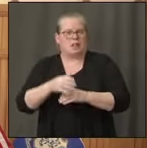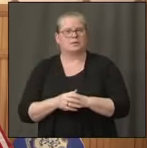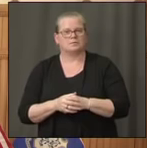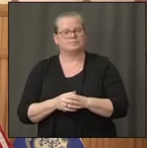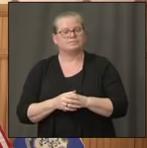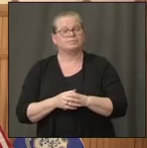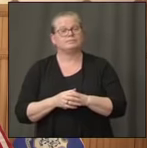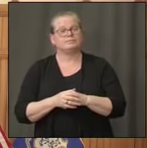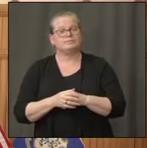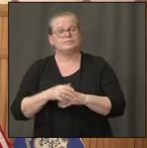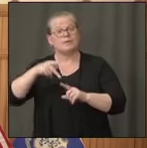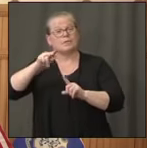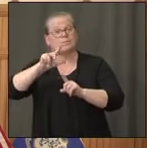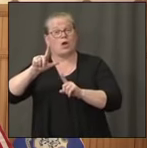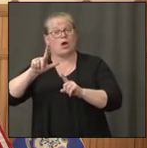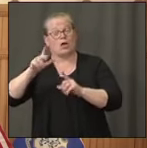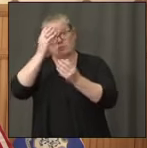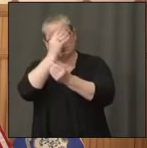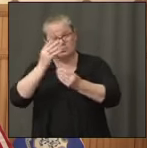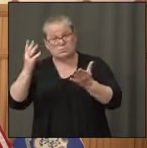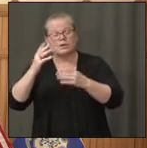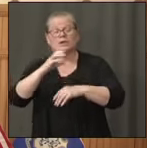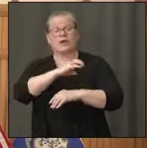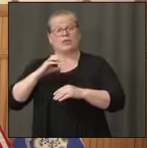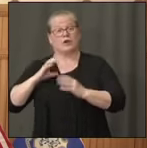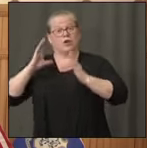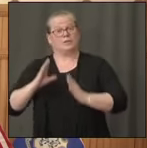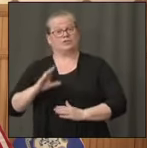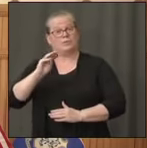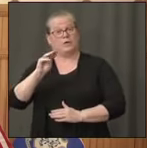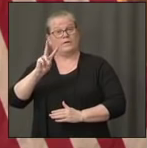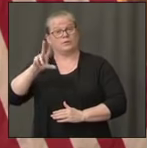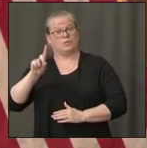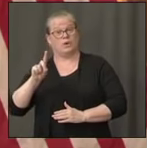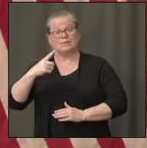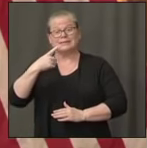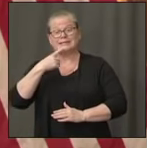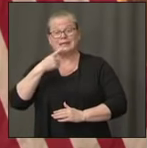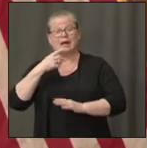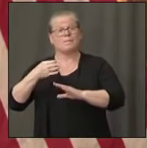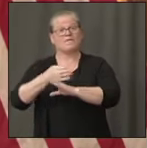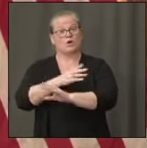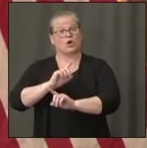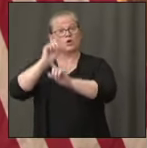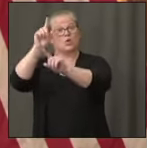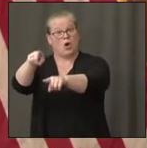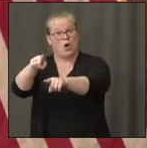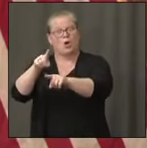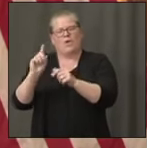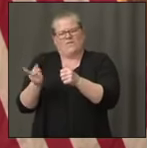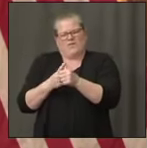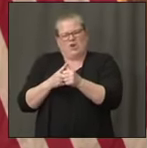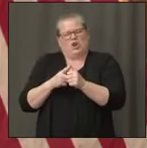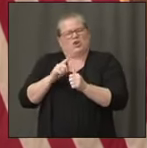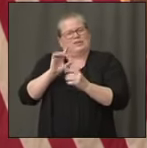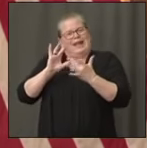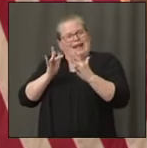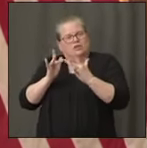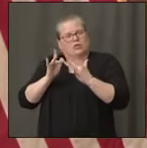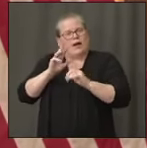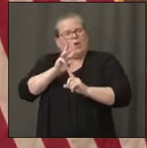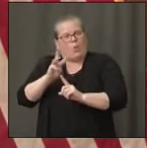Magyabani is know before you go. And this is the perfect example during this time to know before you go. Go to the website, call ahead, have an